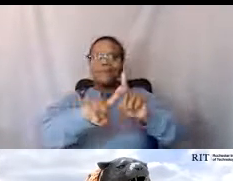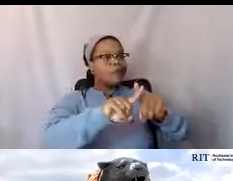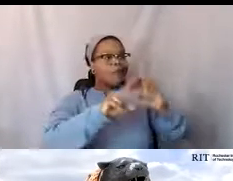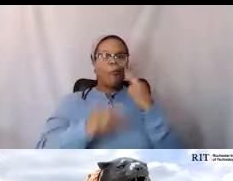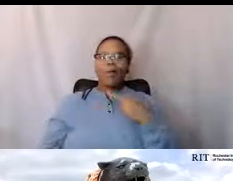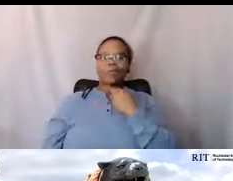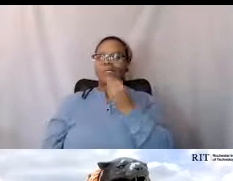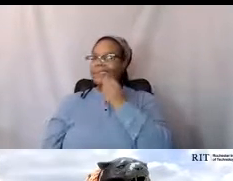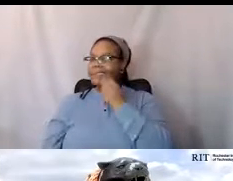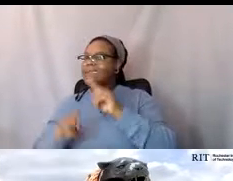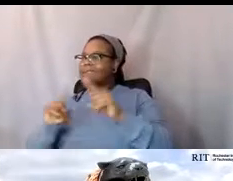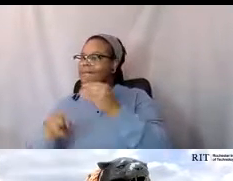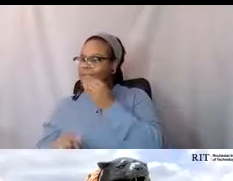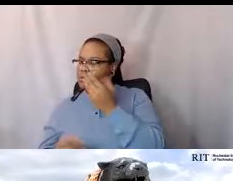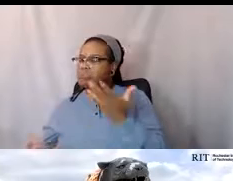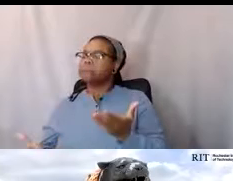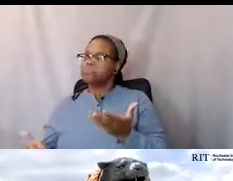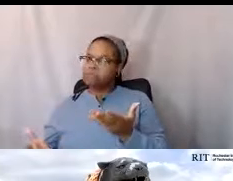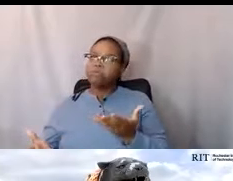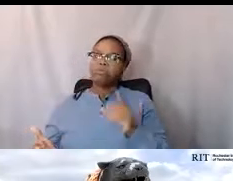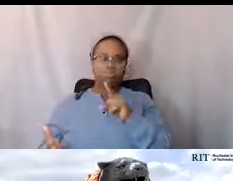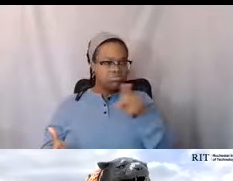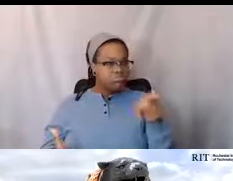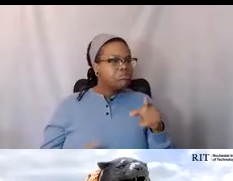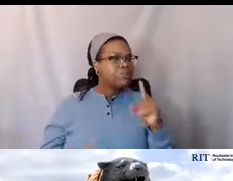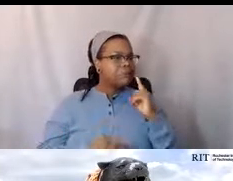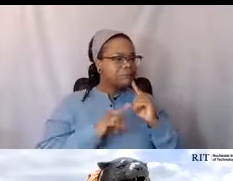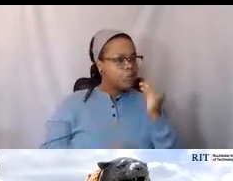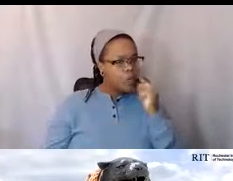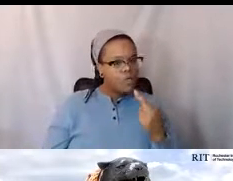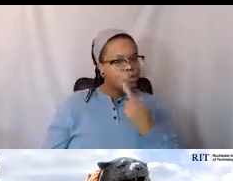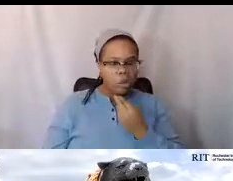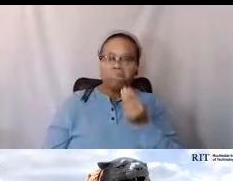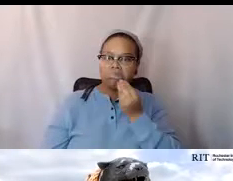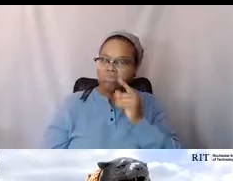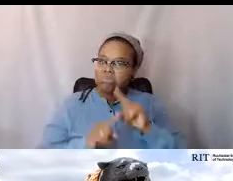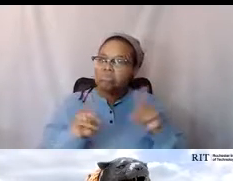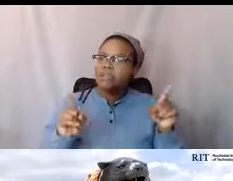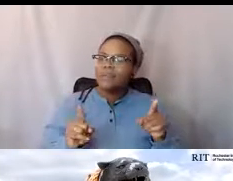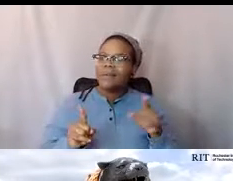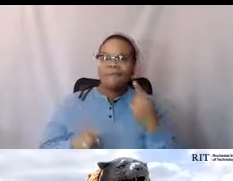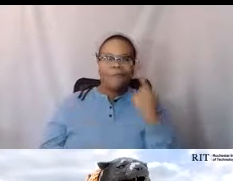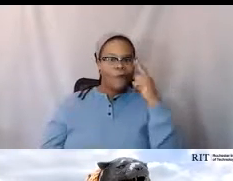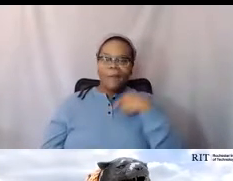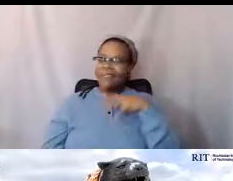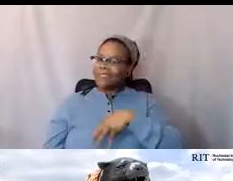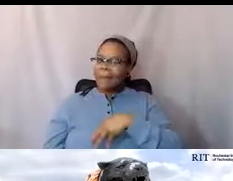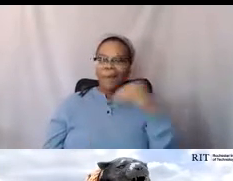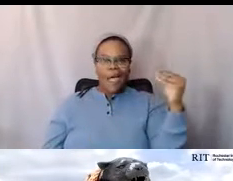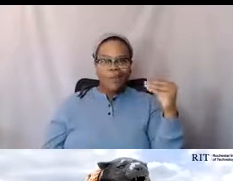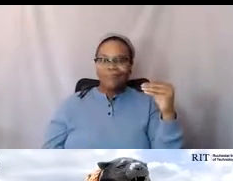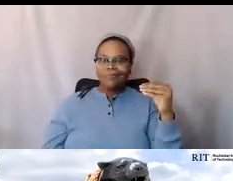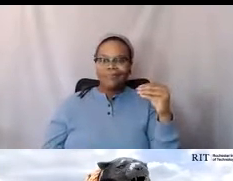and I've eaten different kinds of things. So again, you know, stepping out as much as you